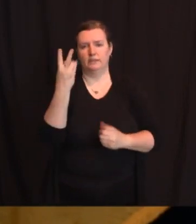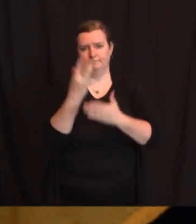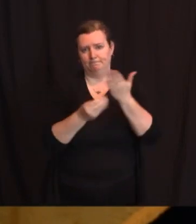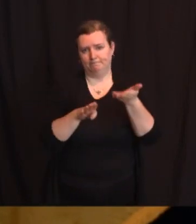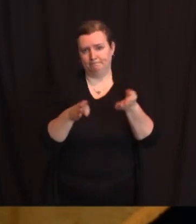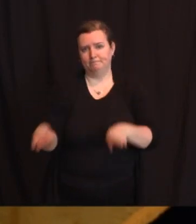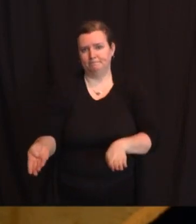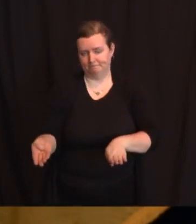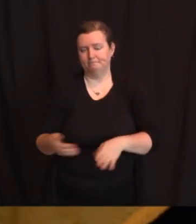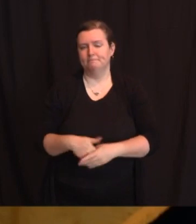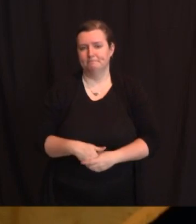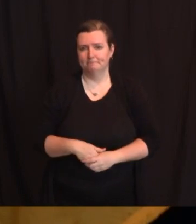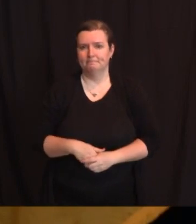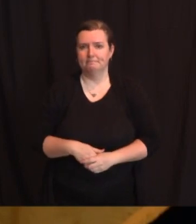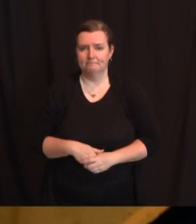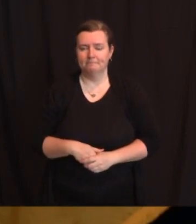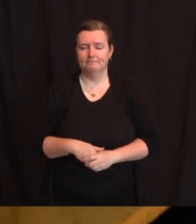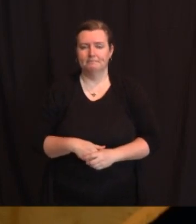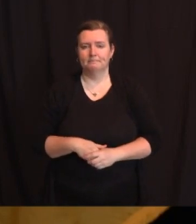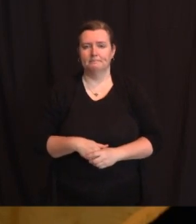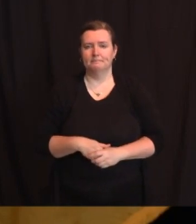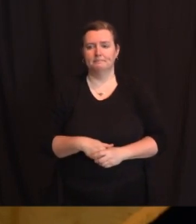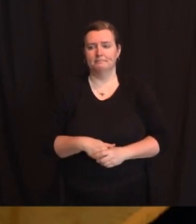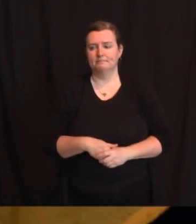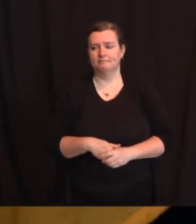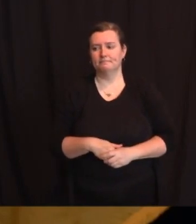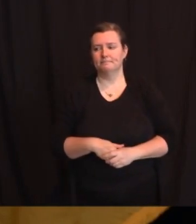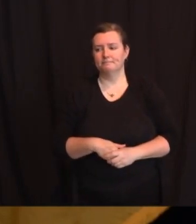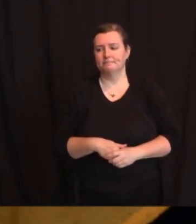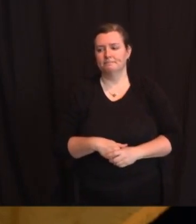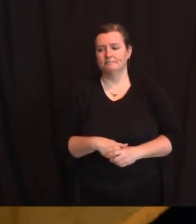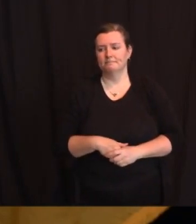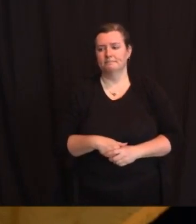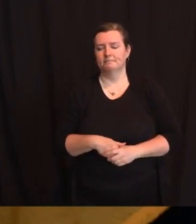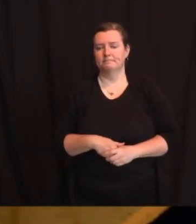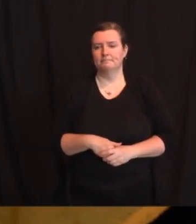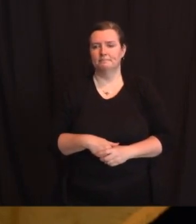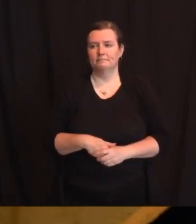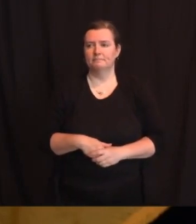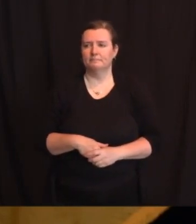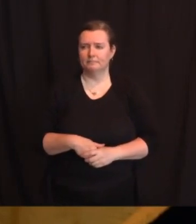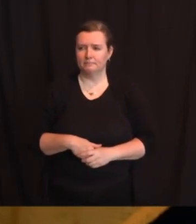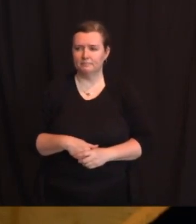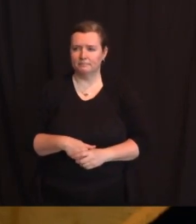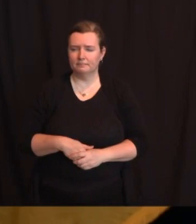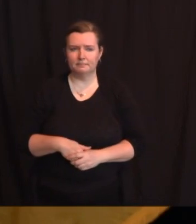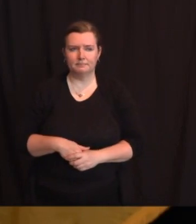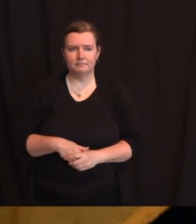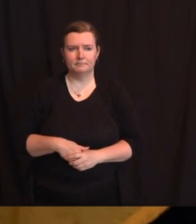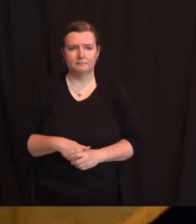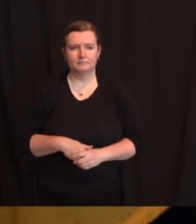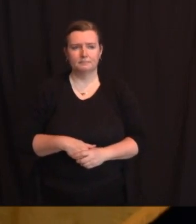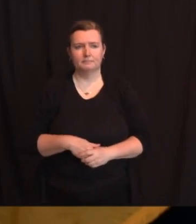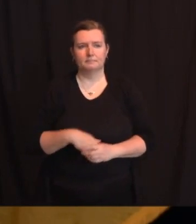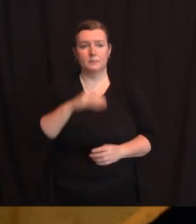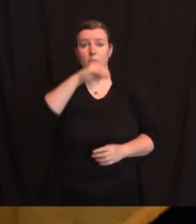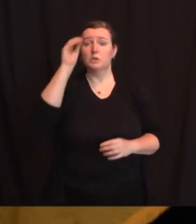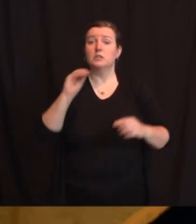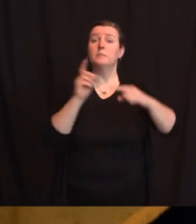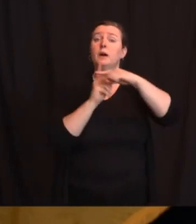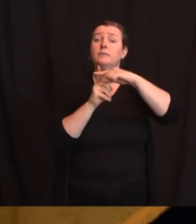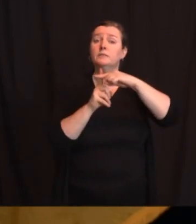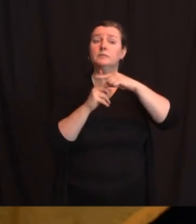reported, similar to yesterday. In our daily percent positivity table in